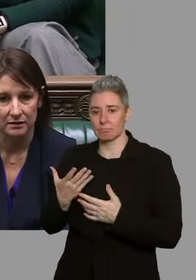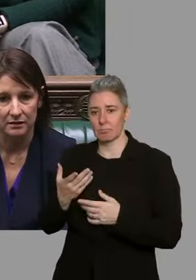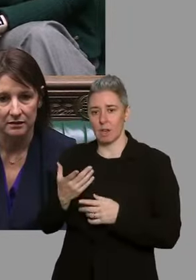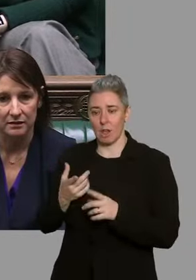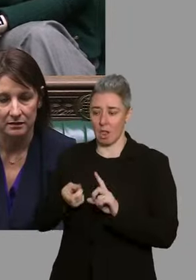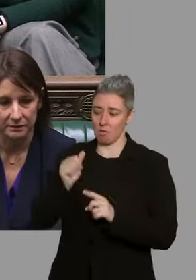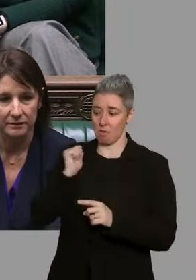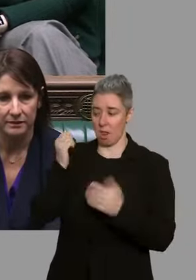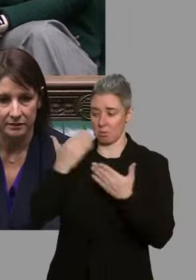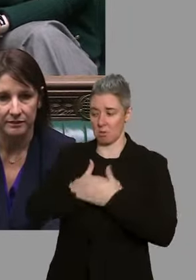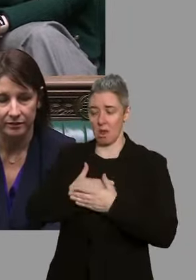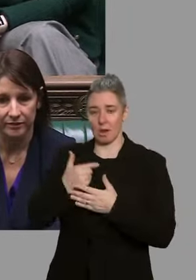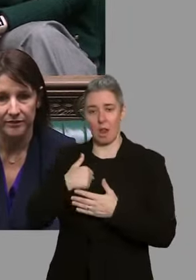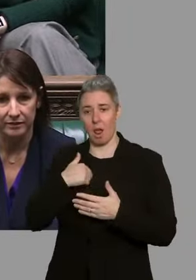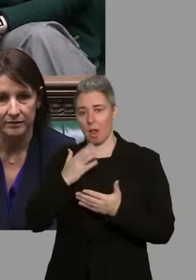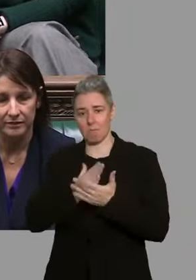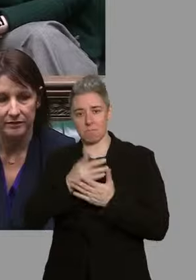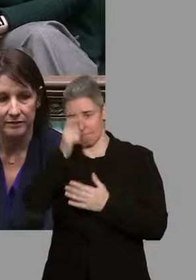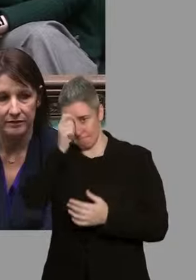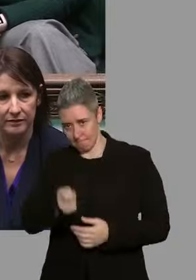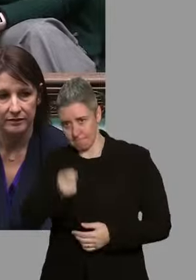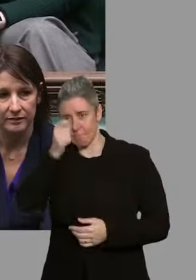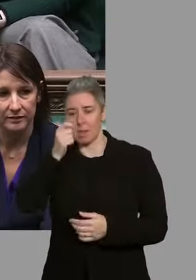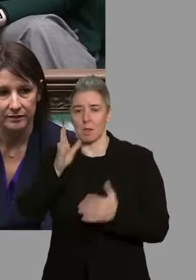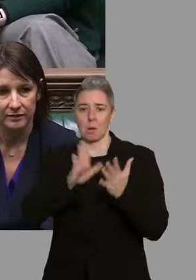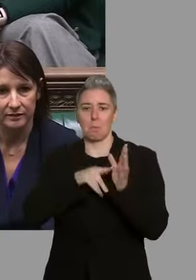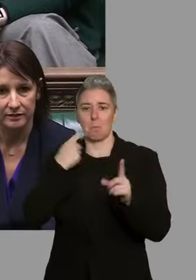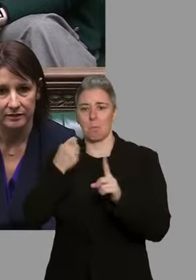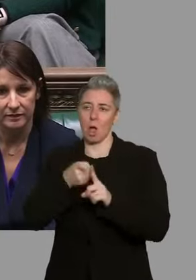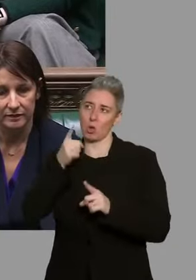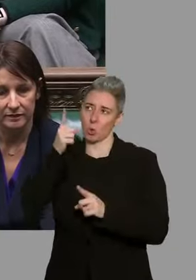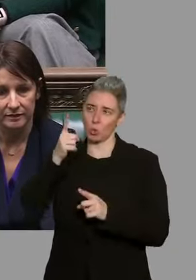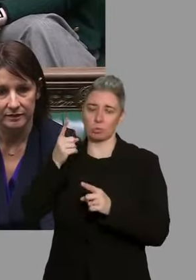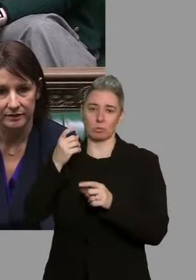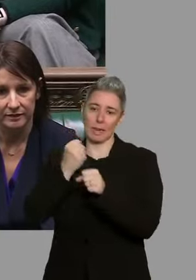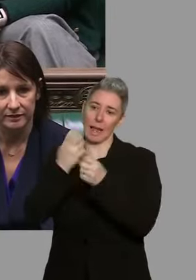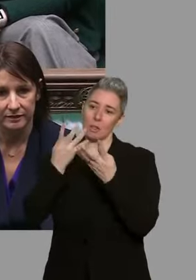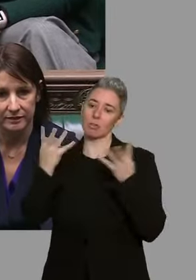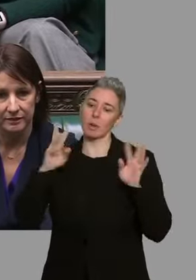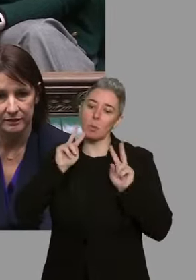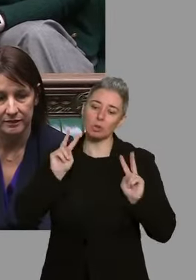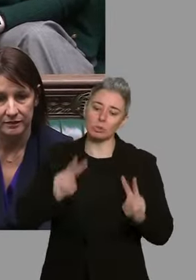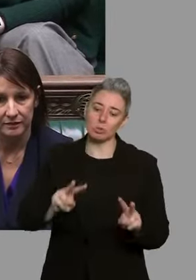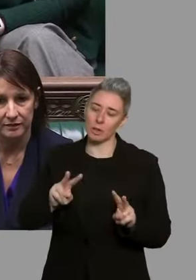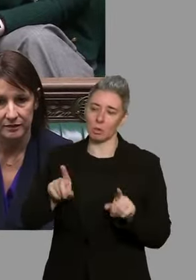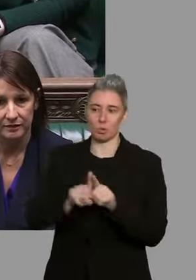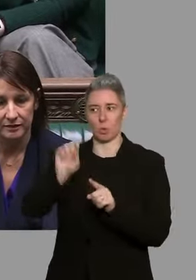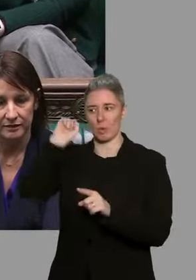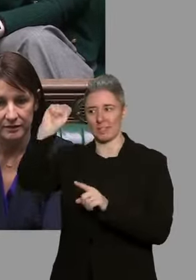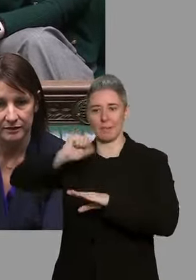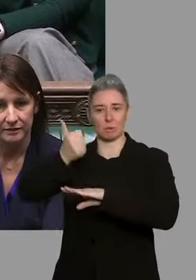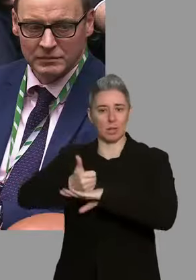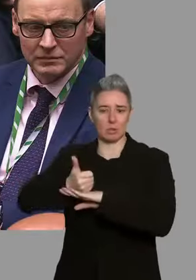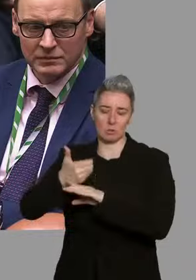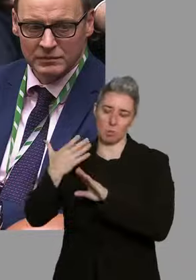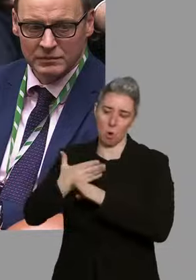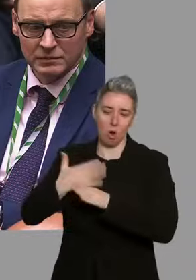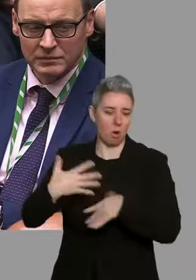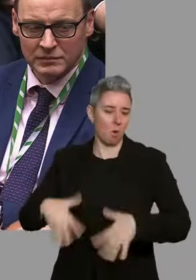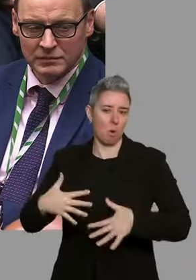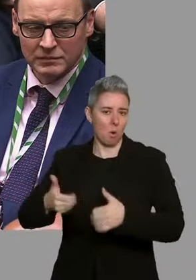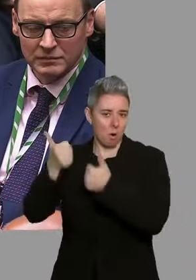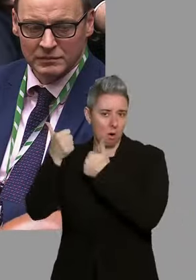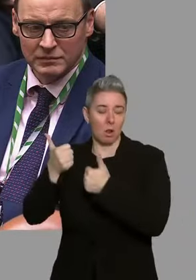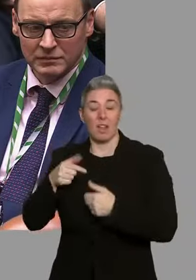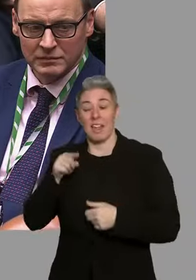Mark, who's in the gallery, and the work of his foundation. This diagnosis can so obviously be absolutely devastating,